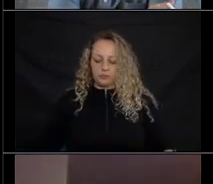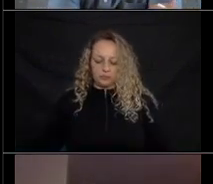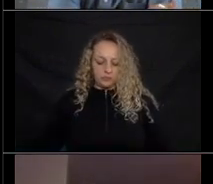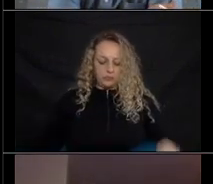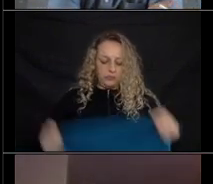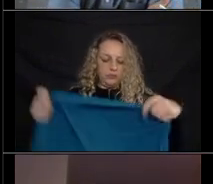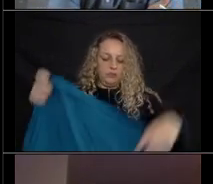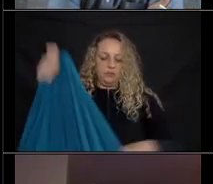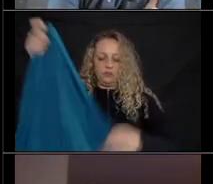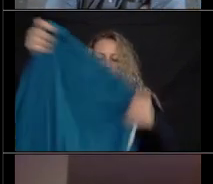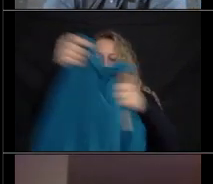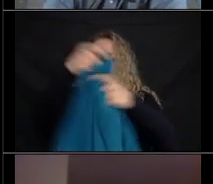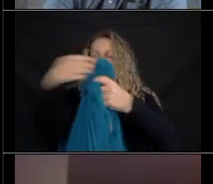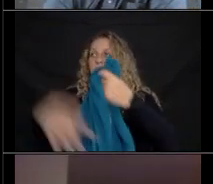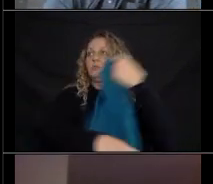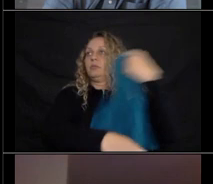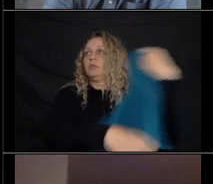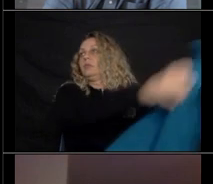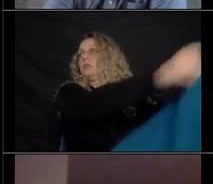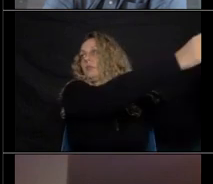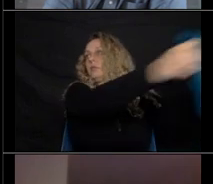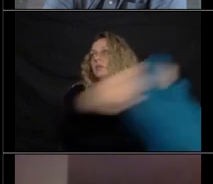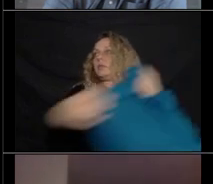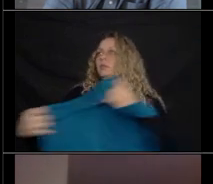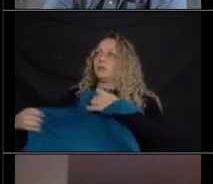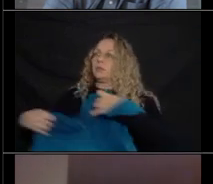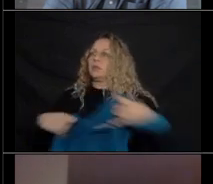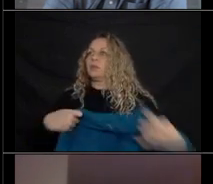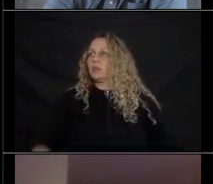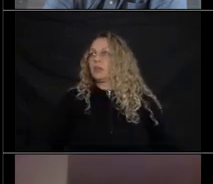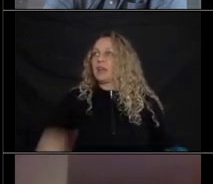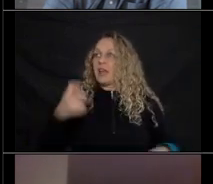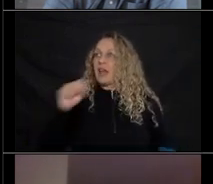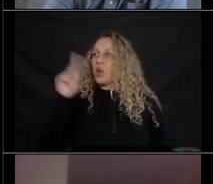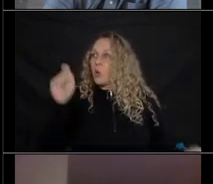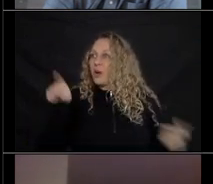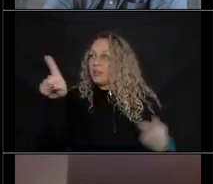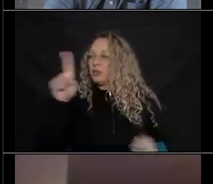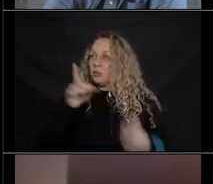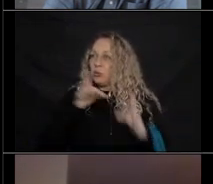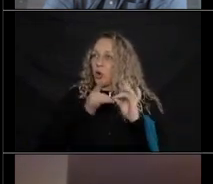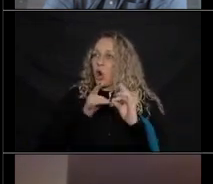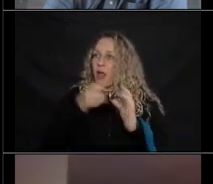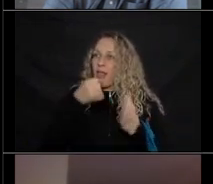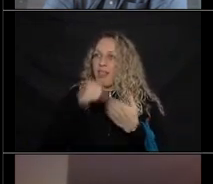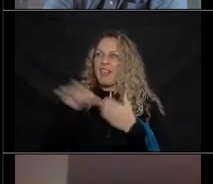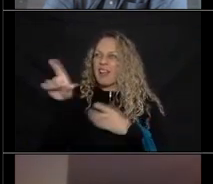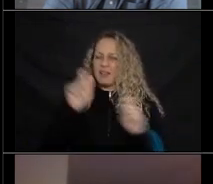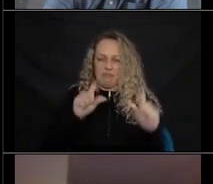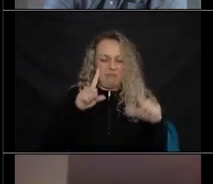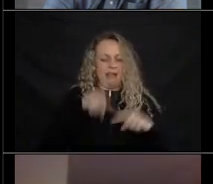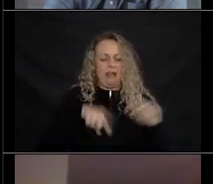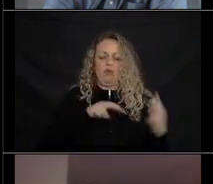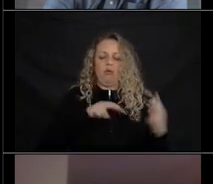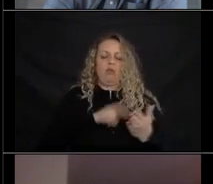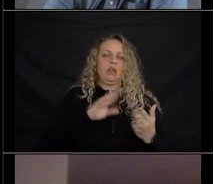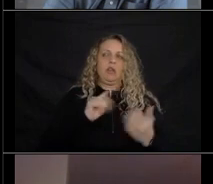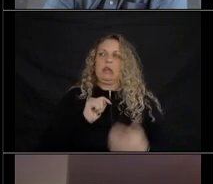Does the commission have any questions regarding the letter? Could it be zoomed in on? I can't read it.